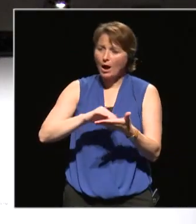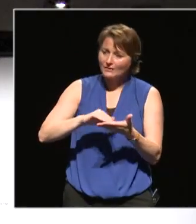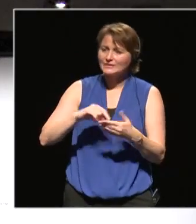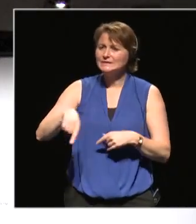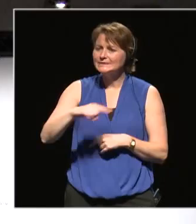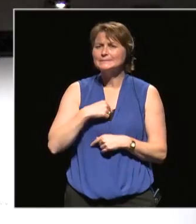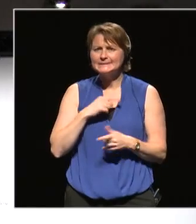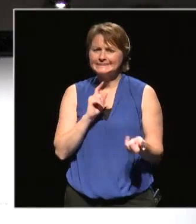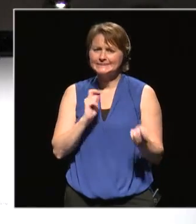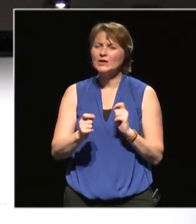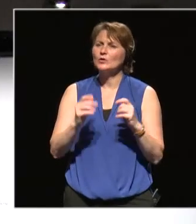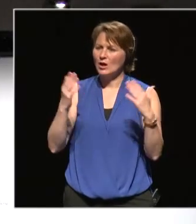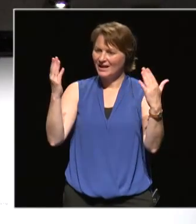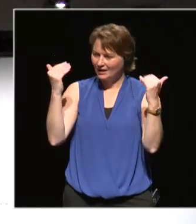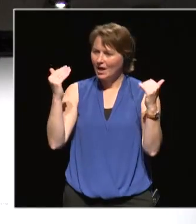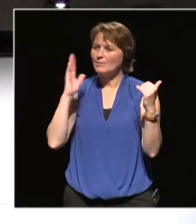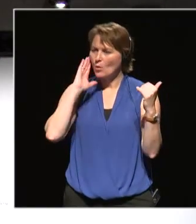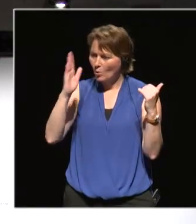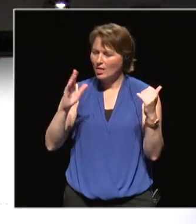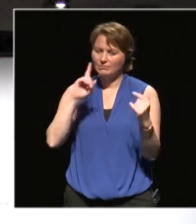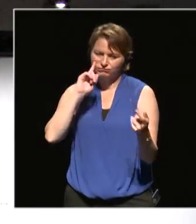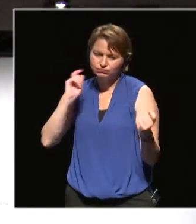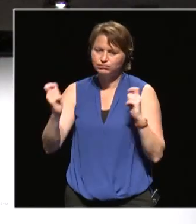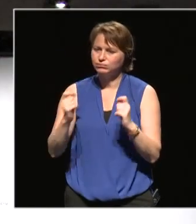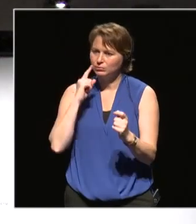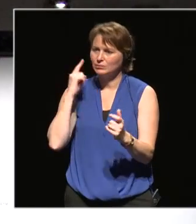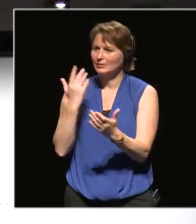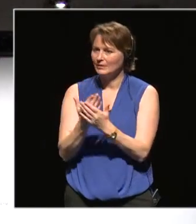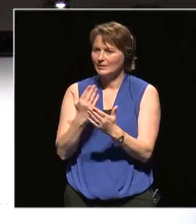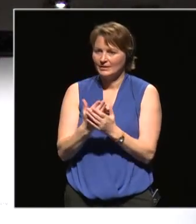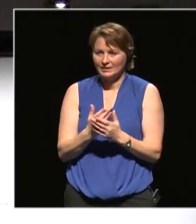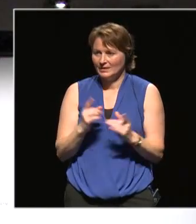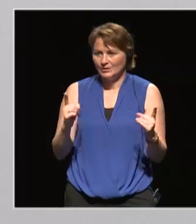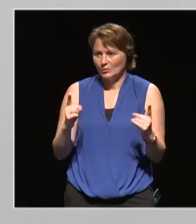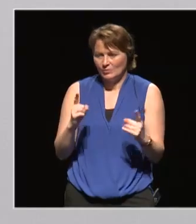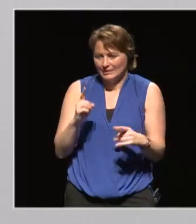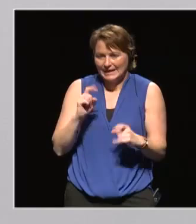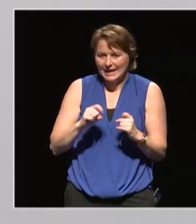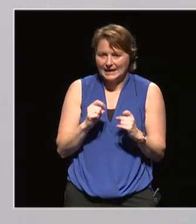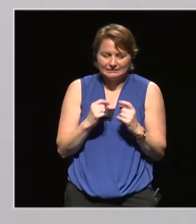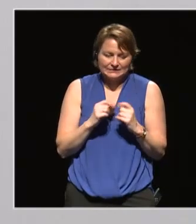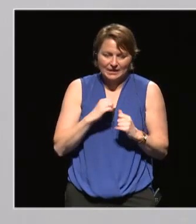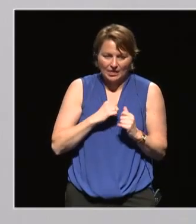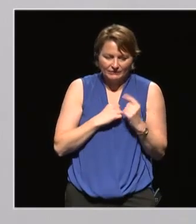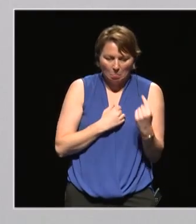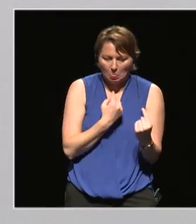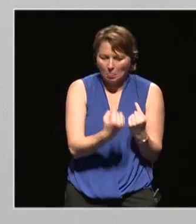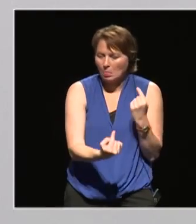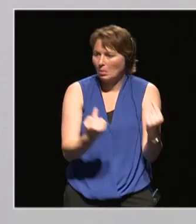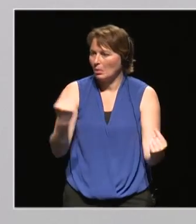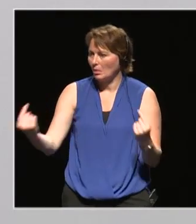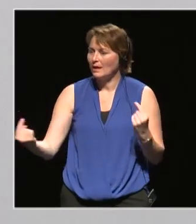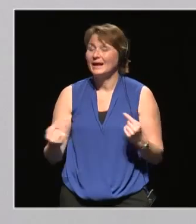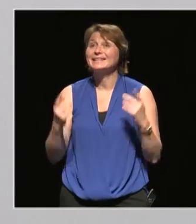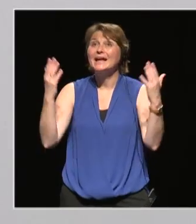will make climate-compatible development a reality? Because we cannot live in chimneys and silos and boxes and not put